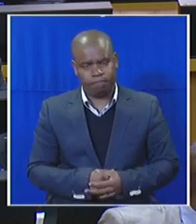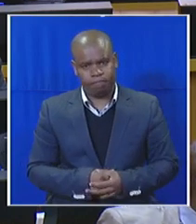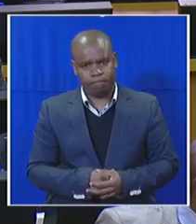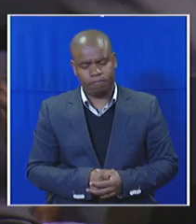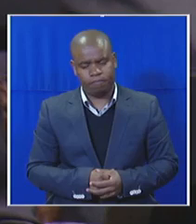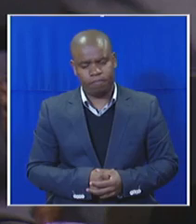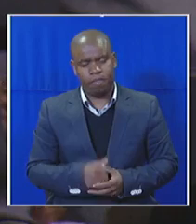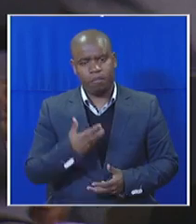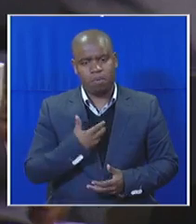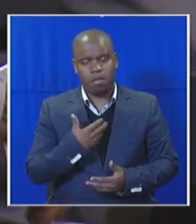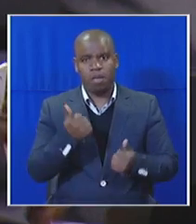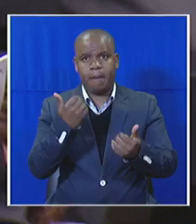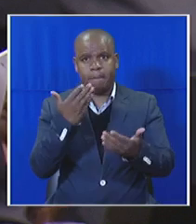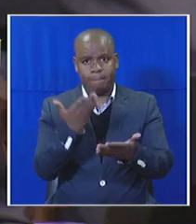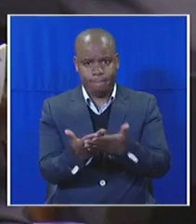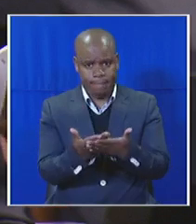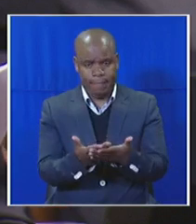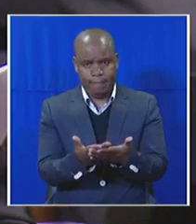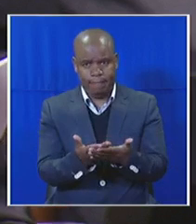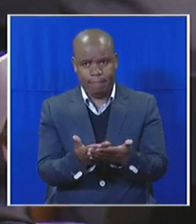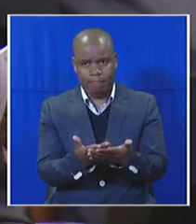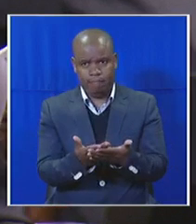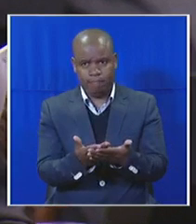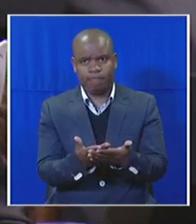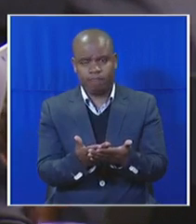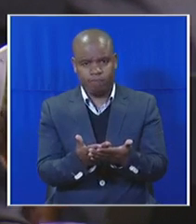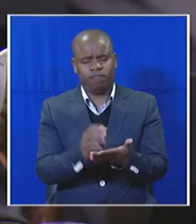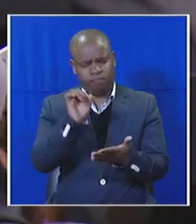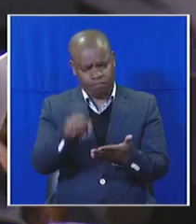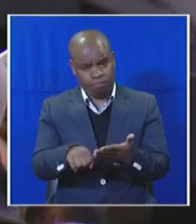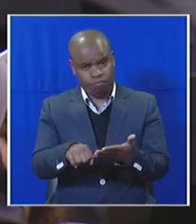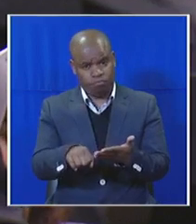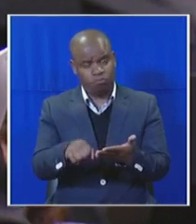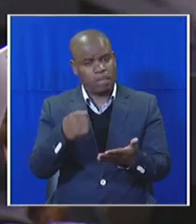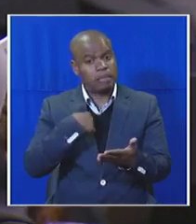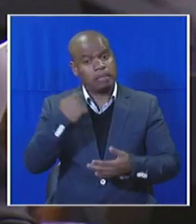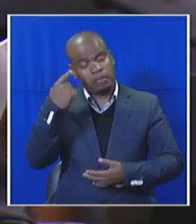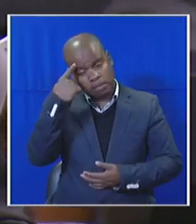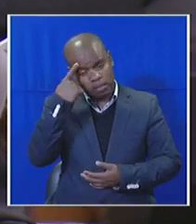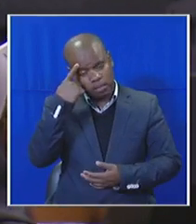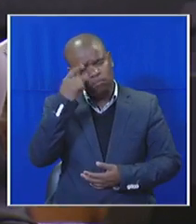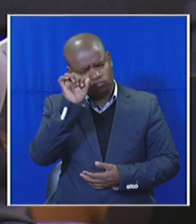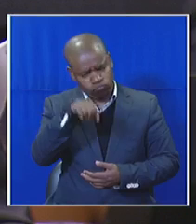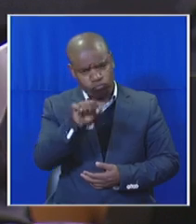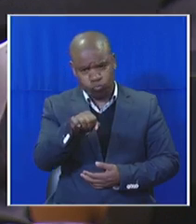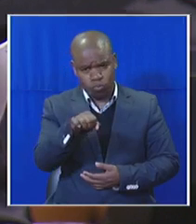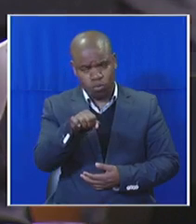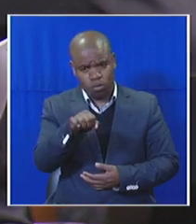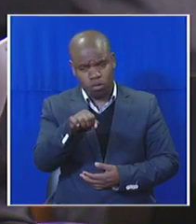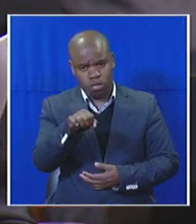I put it to you that it is actually naive to expect